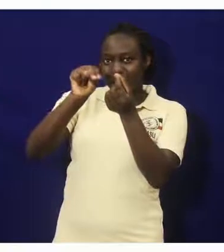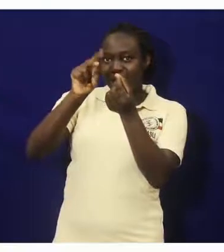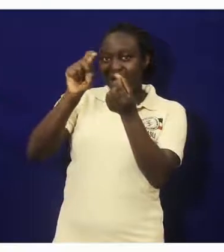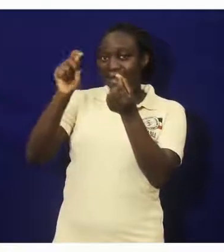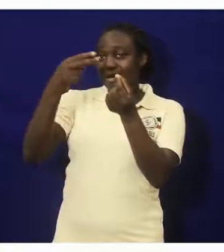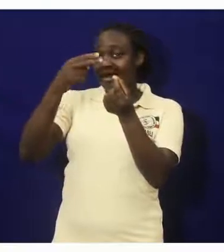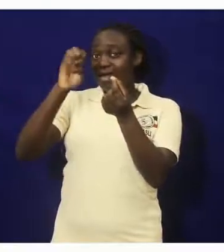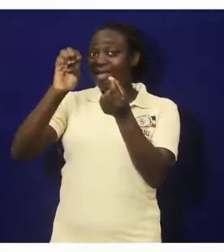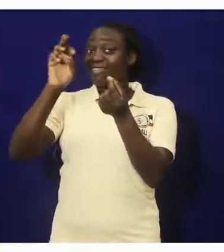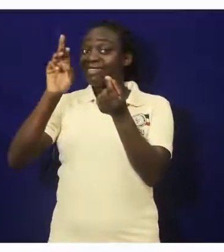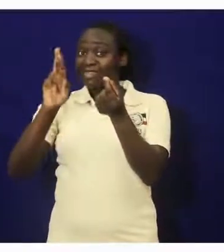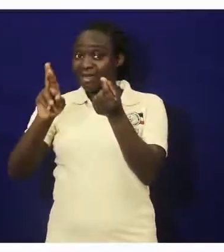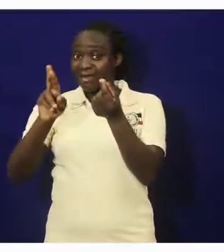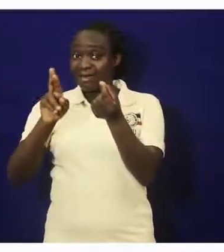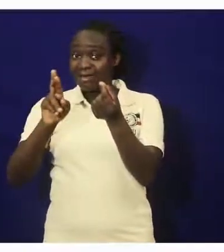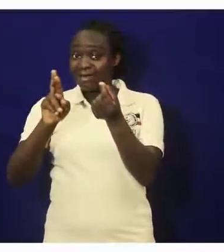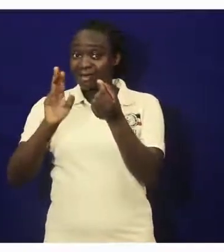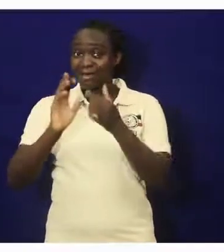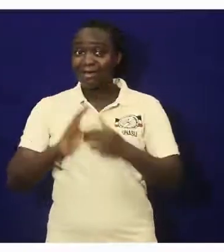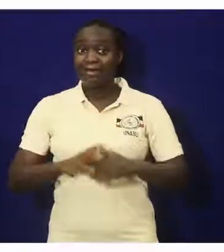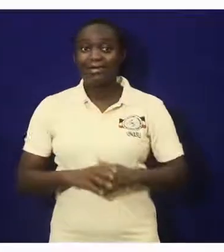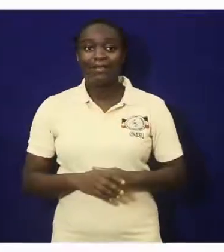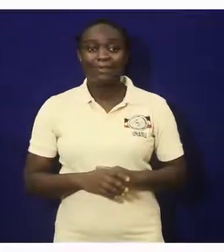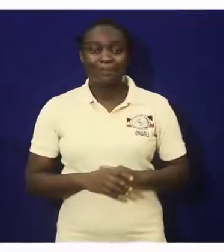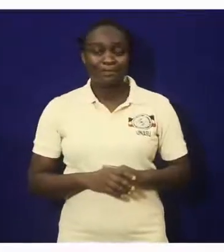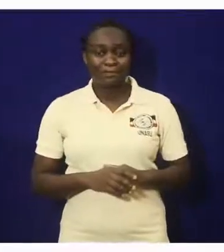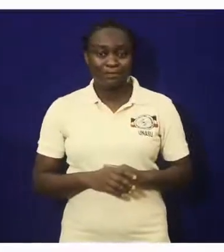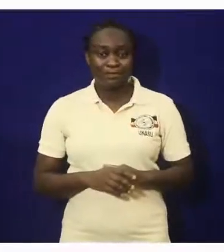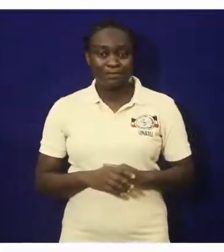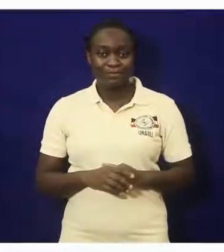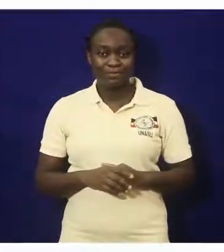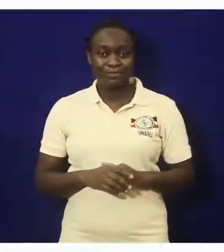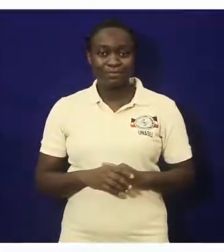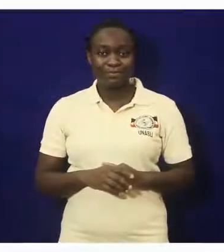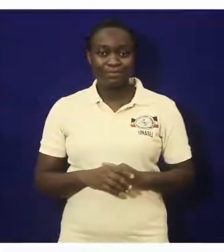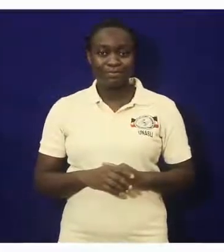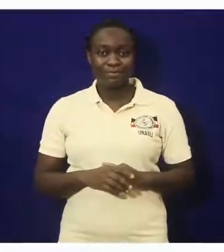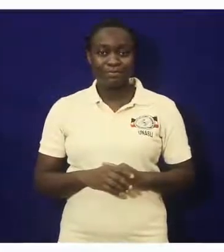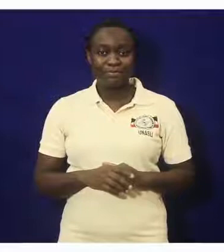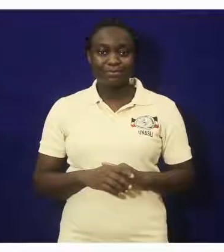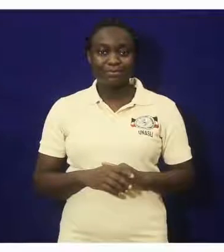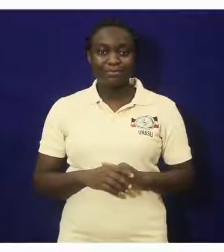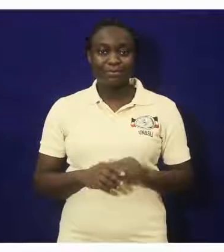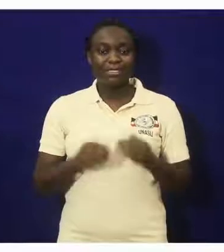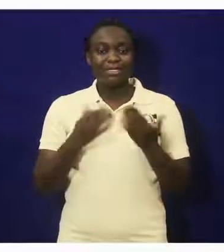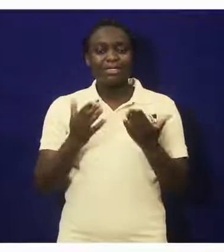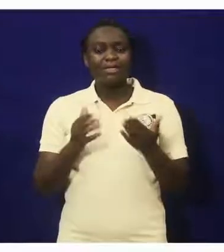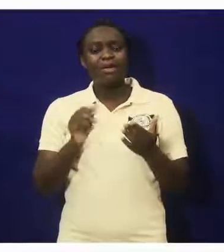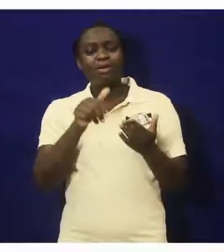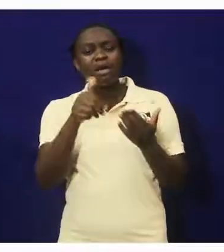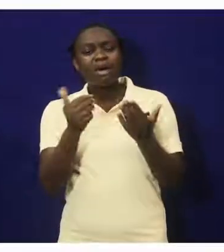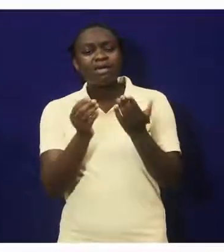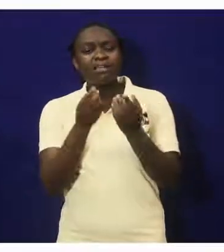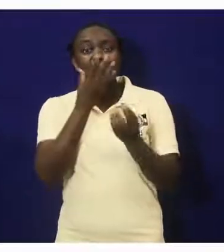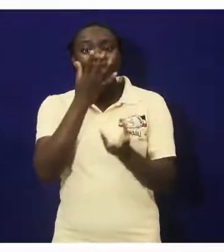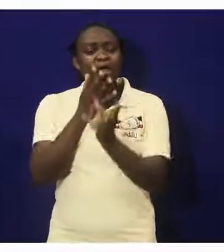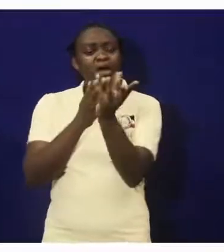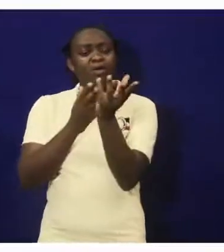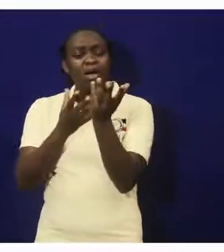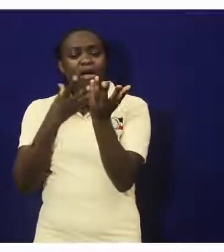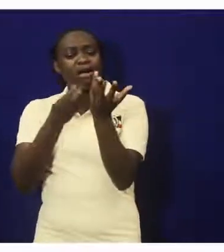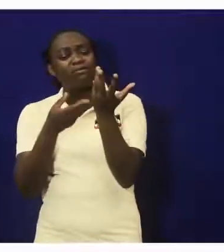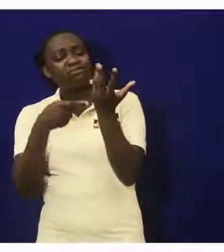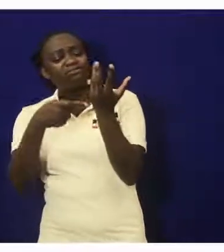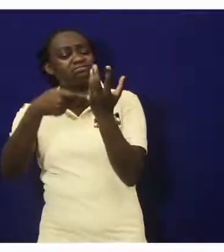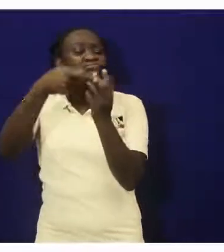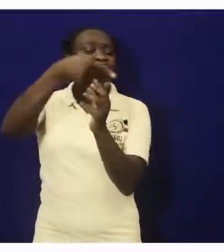top. Now, look at other parts of the flower. In the song we